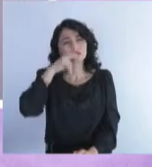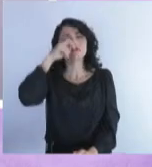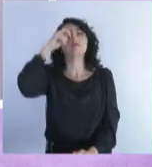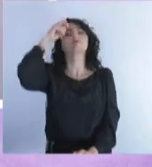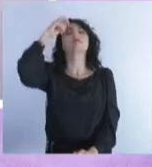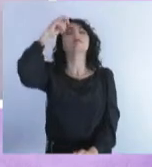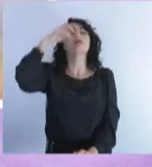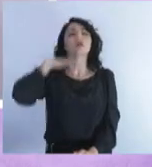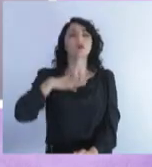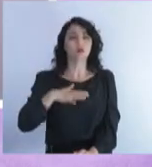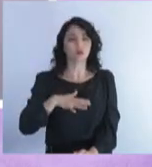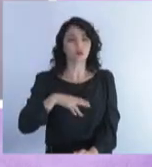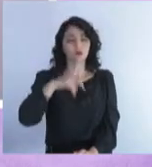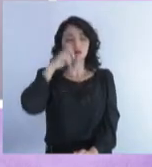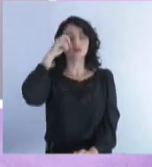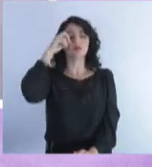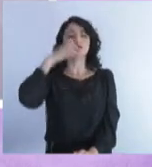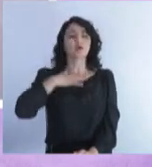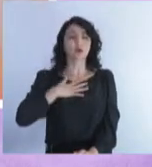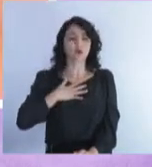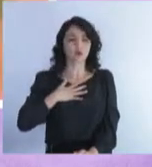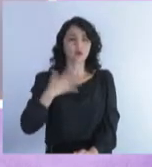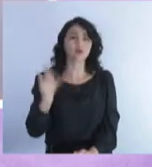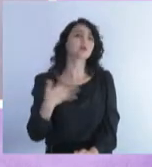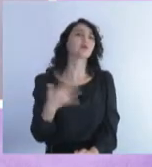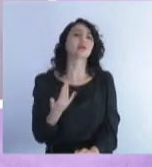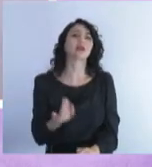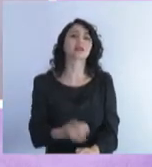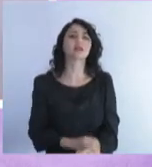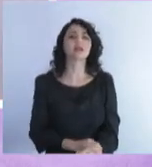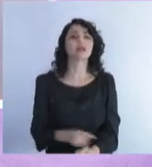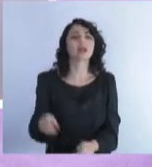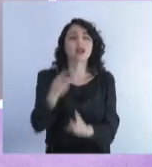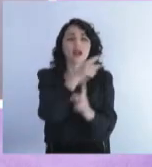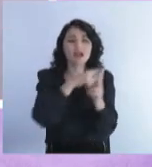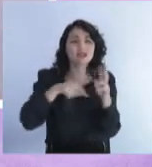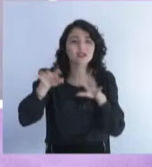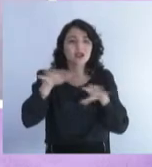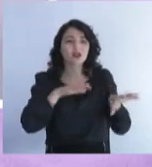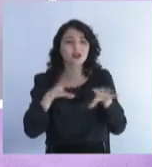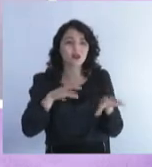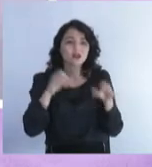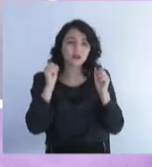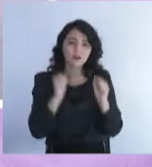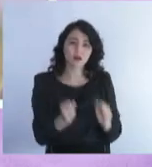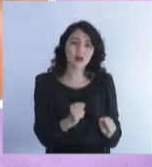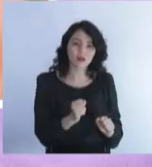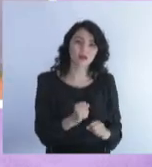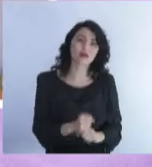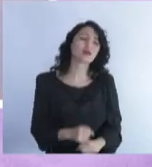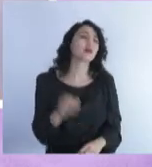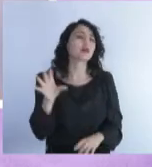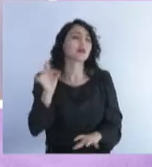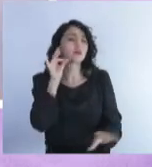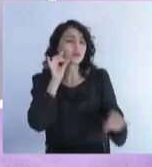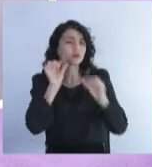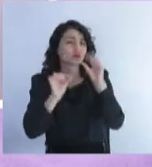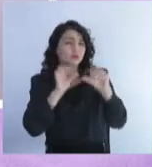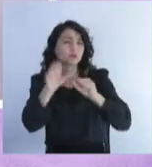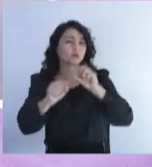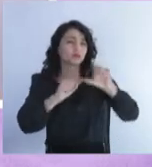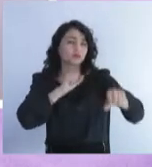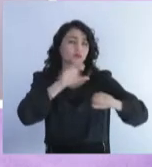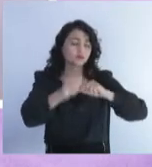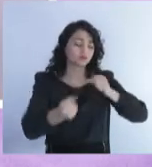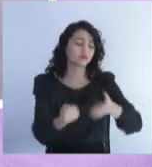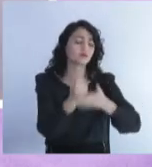remembering your breath, coming back to the present. These are restorative things that you can do. And if you restore